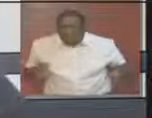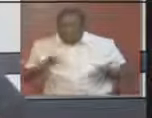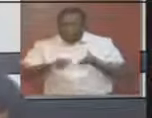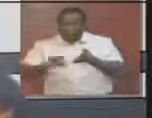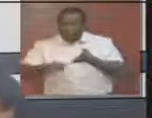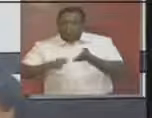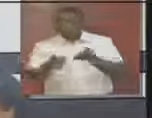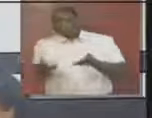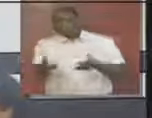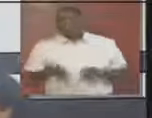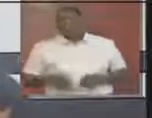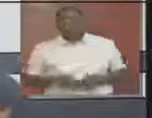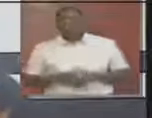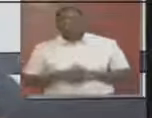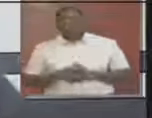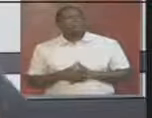But